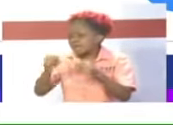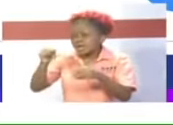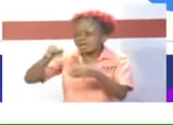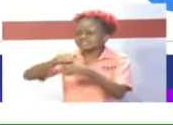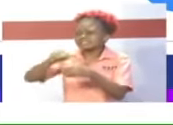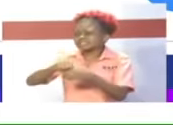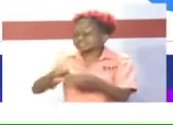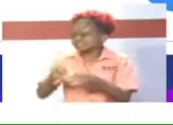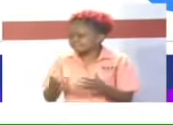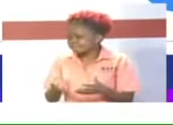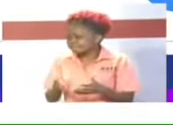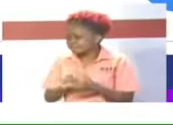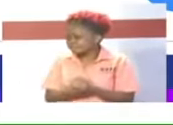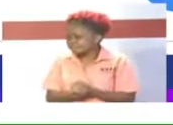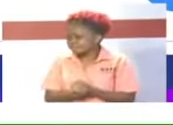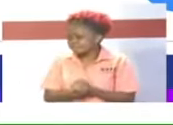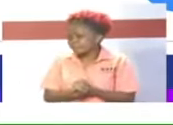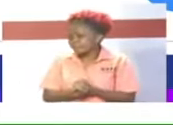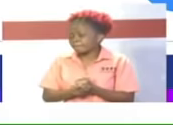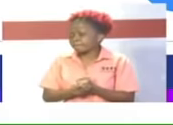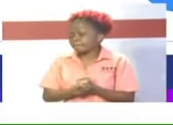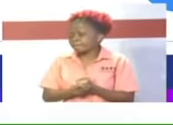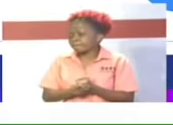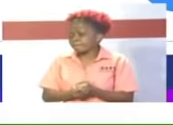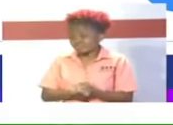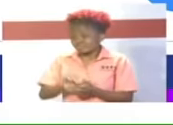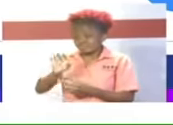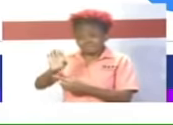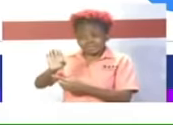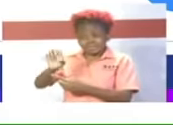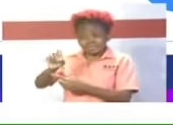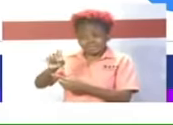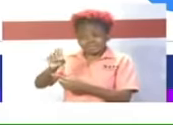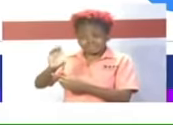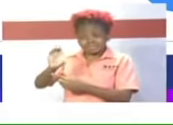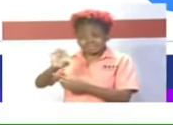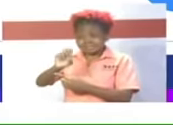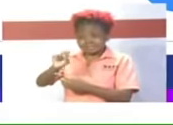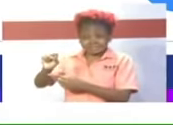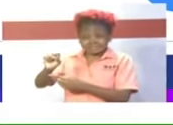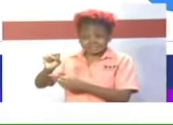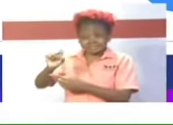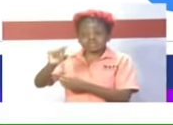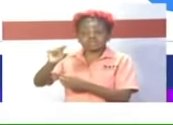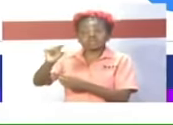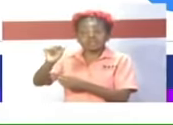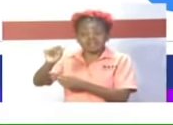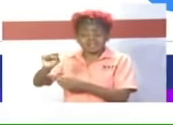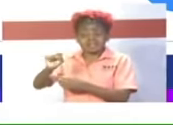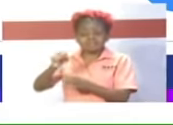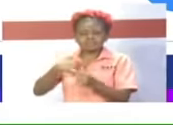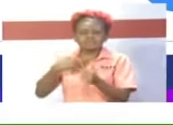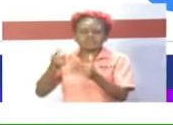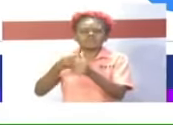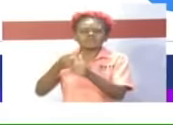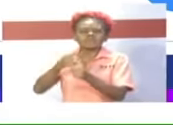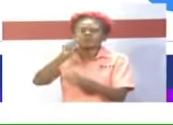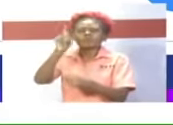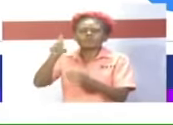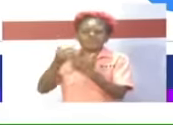try to present that to us, excess deaths. My first question is, we were told in the past that